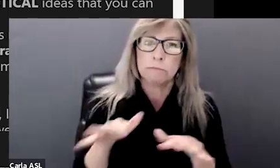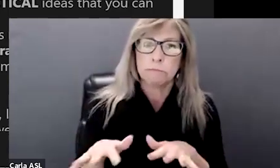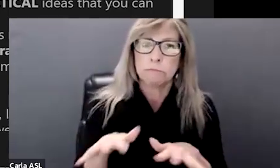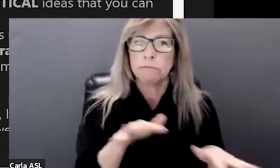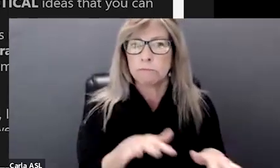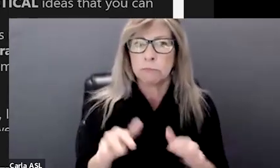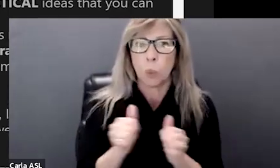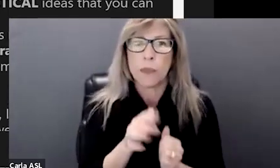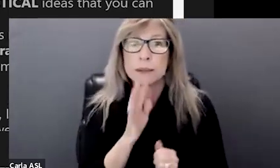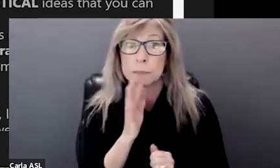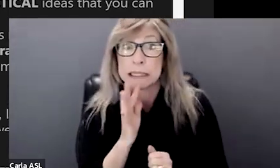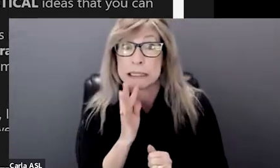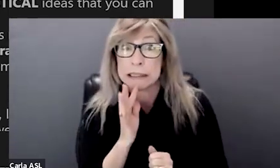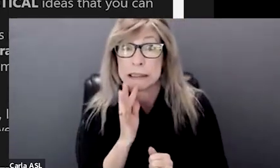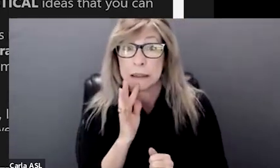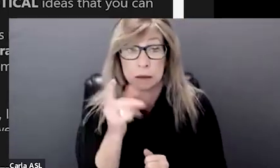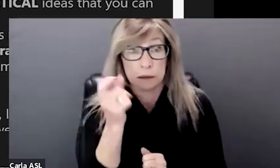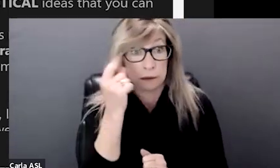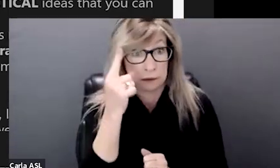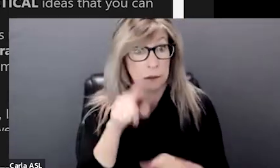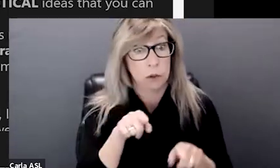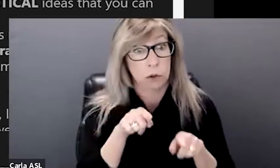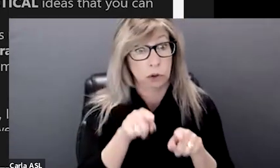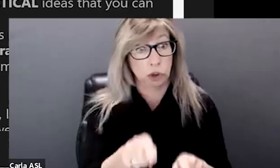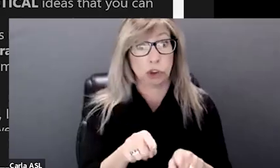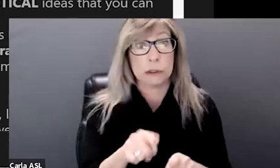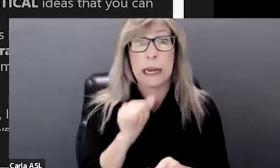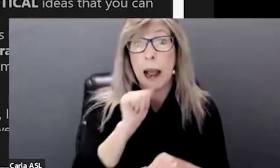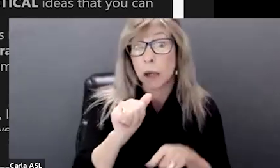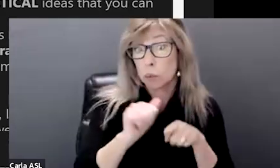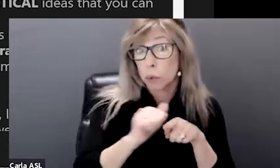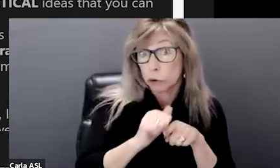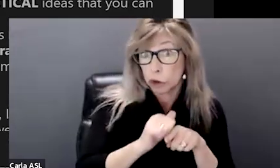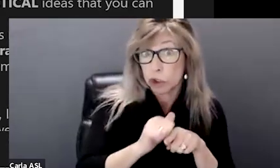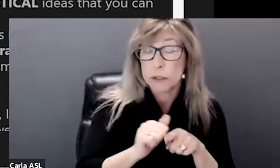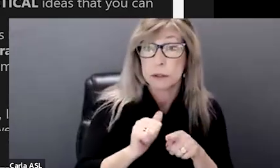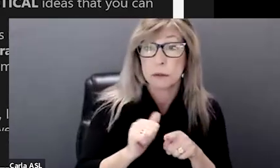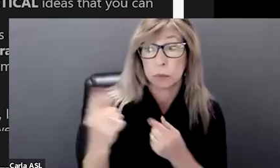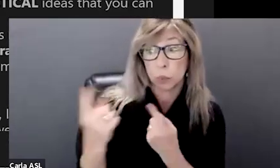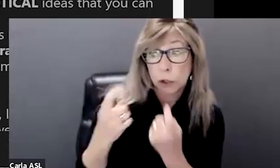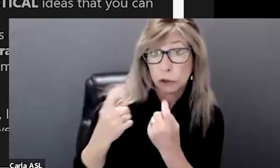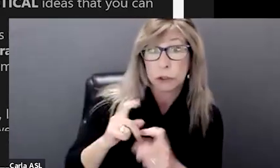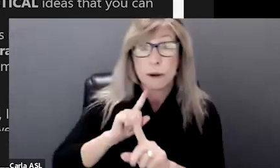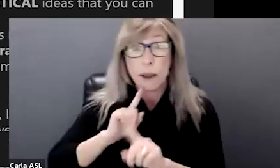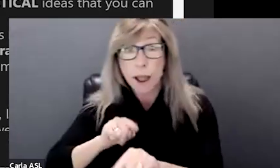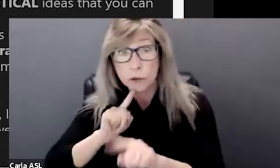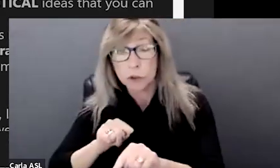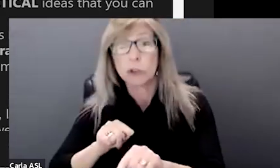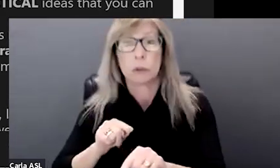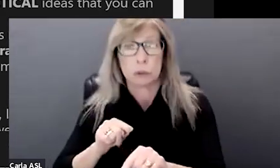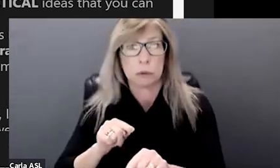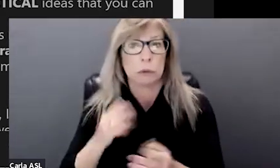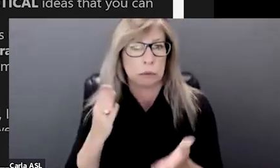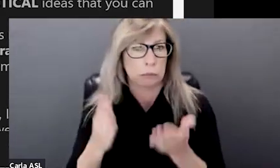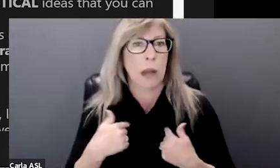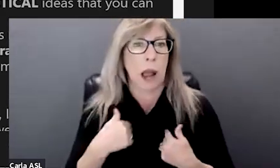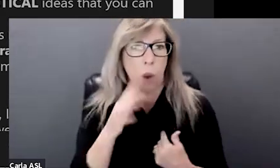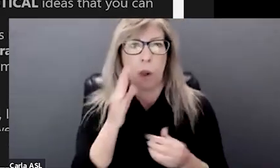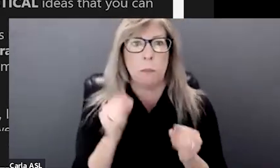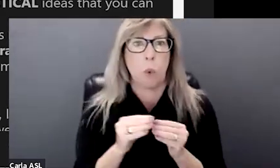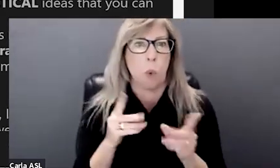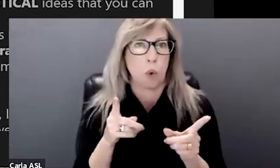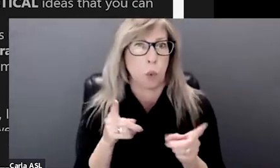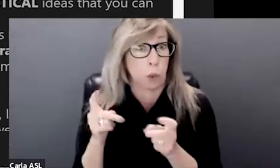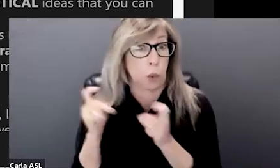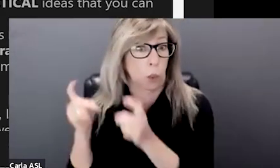but when we get into the, let's say, unrehearsed FAQ portion of things, you might notice me getting a little bit more quick